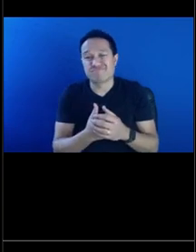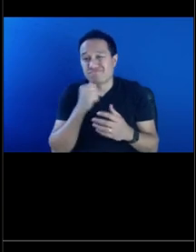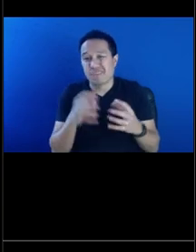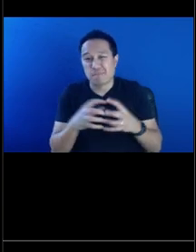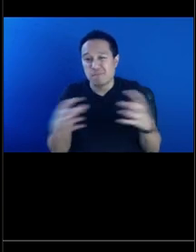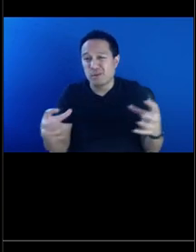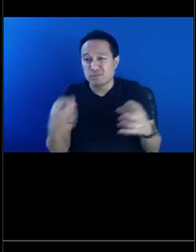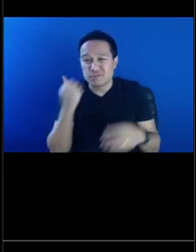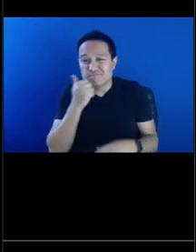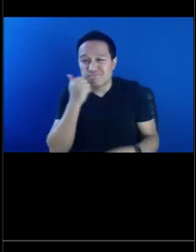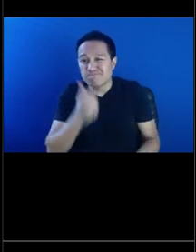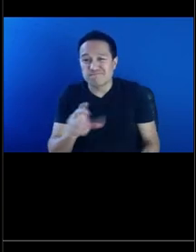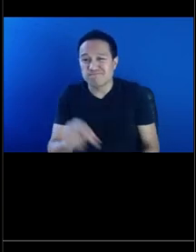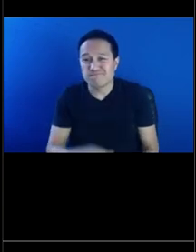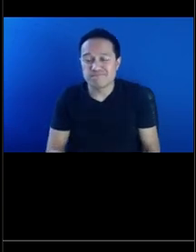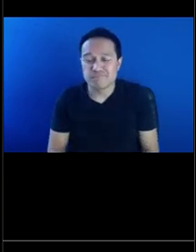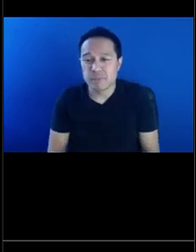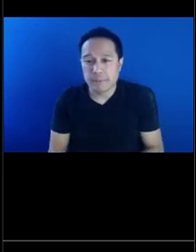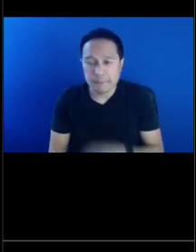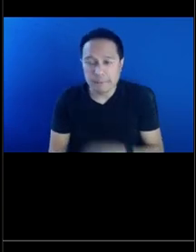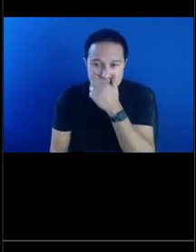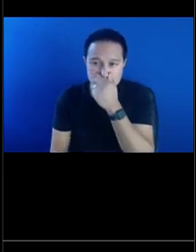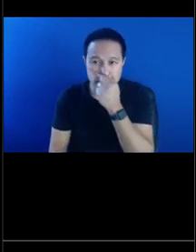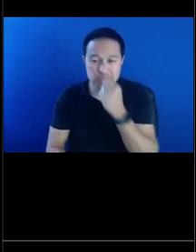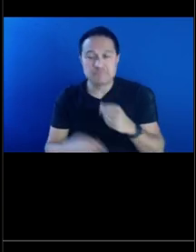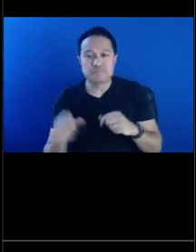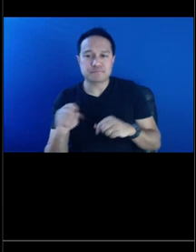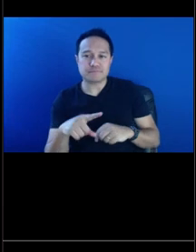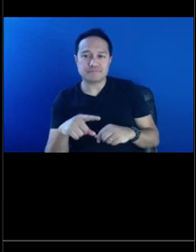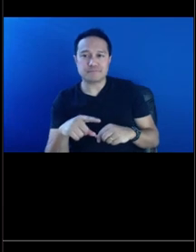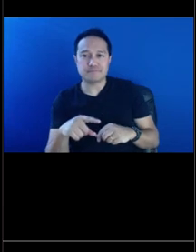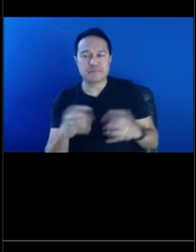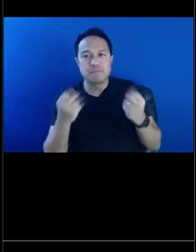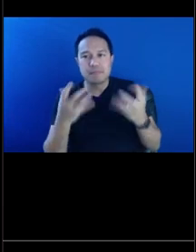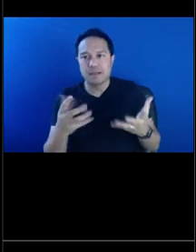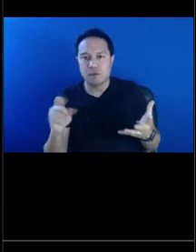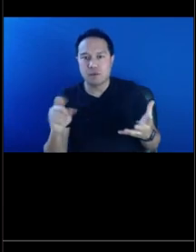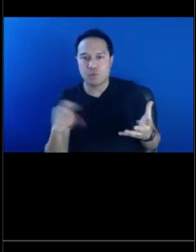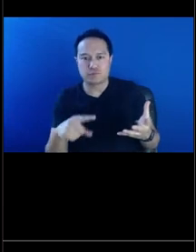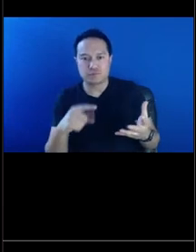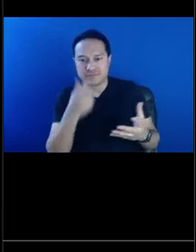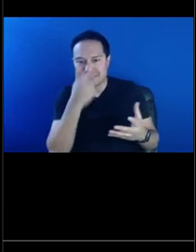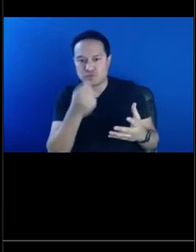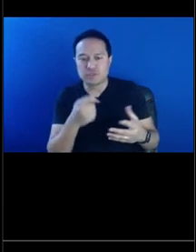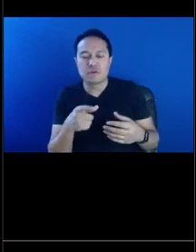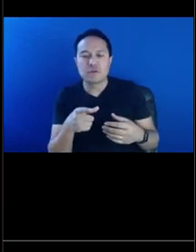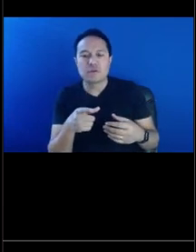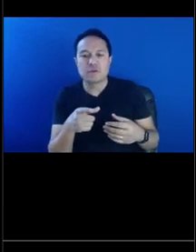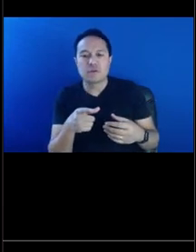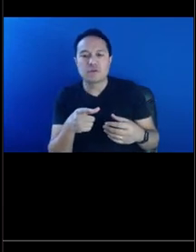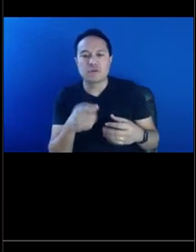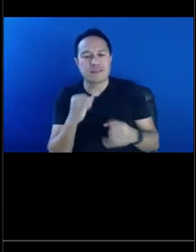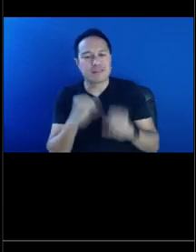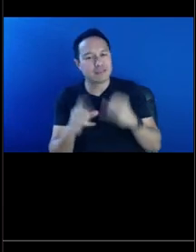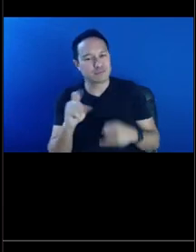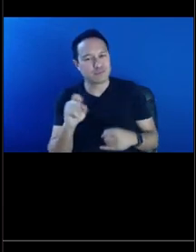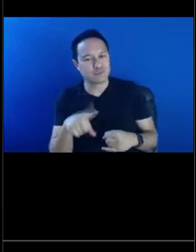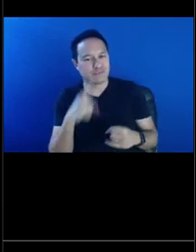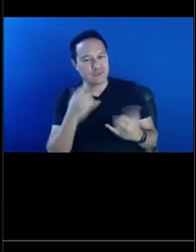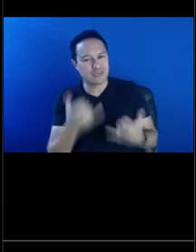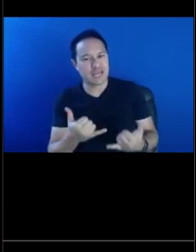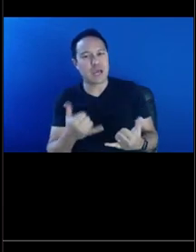day. All right, last, I mean, we have so many questions because it's so interesting, but last question, because Wendy has some